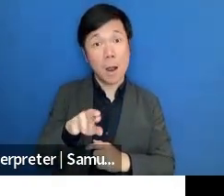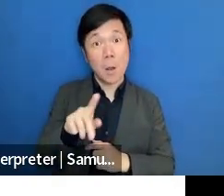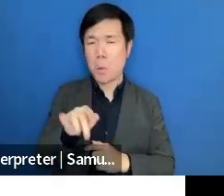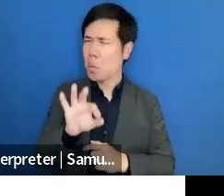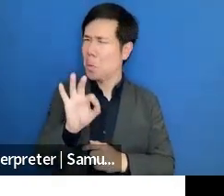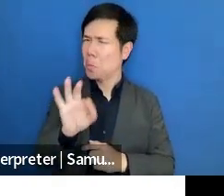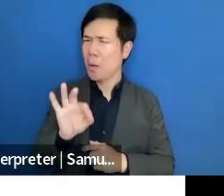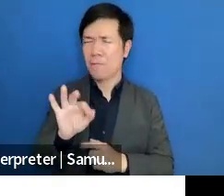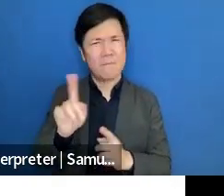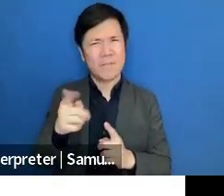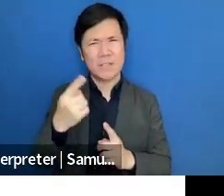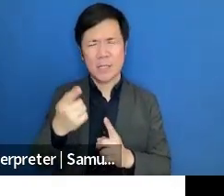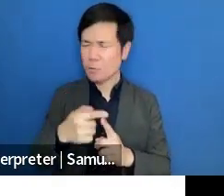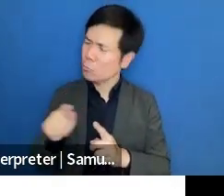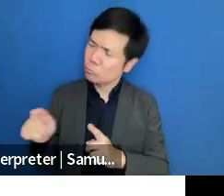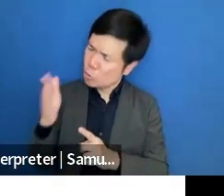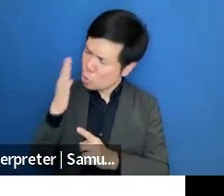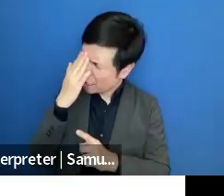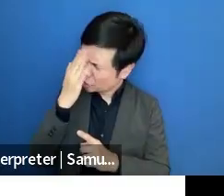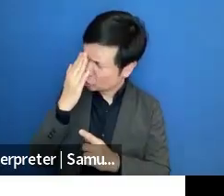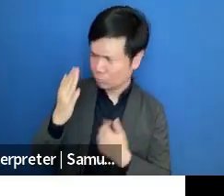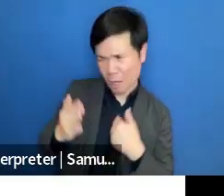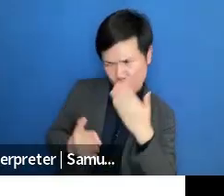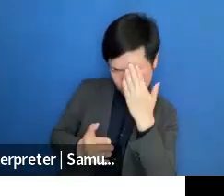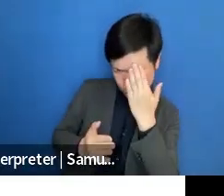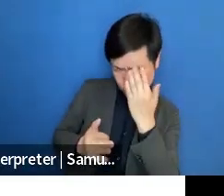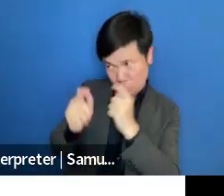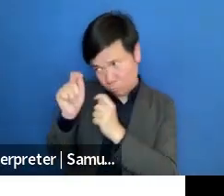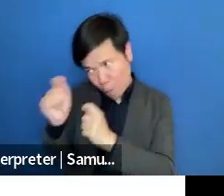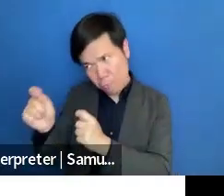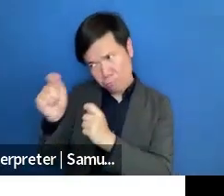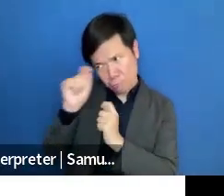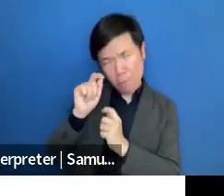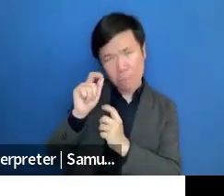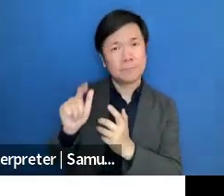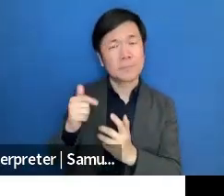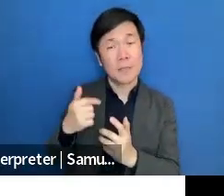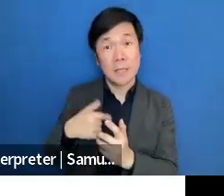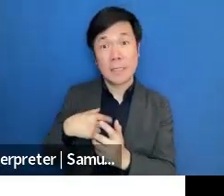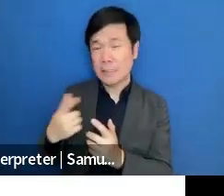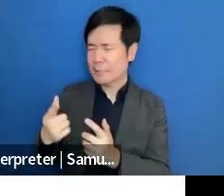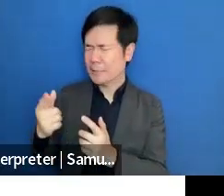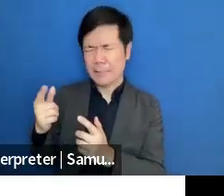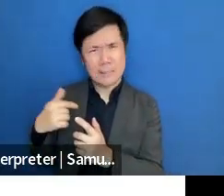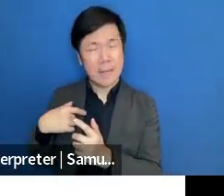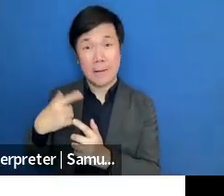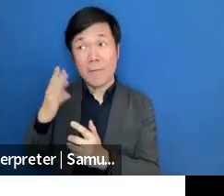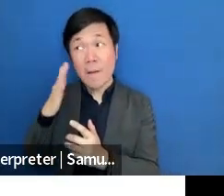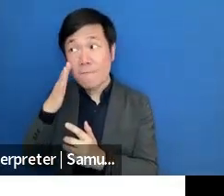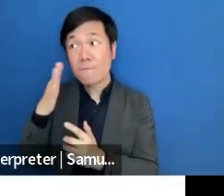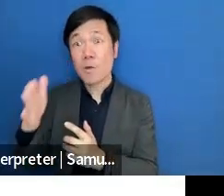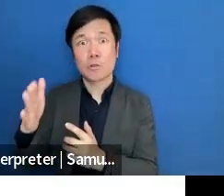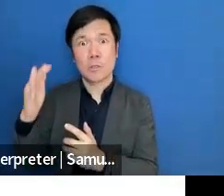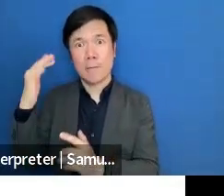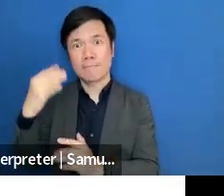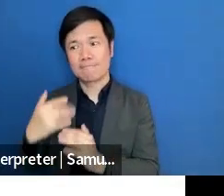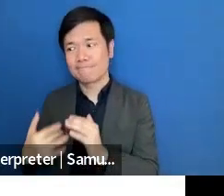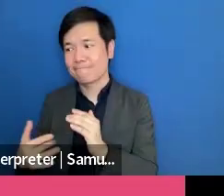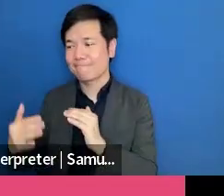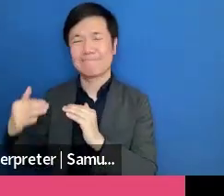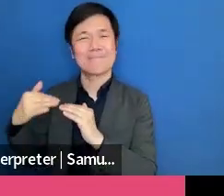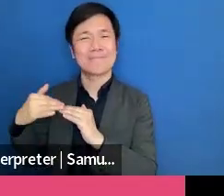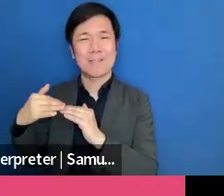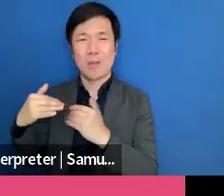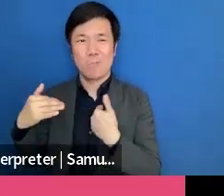respect for different ways of knowing. Together, these conditions form the foundation of PMER and enable power shifting we aim to achieve in practice.